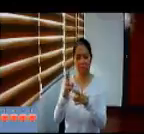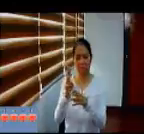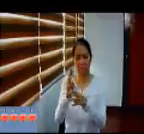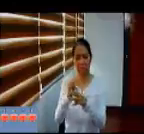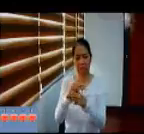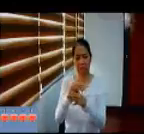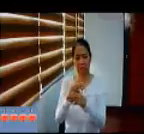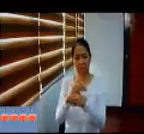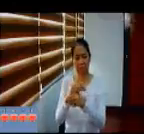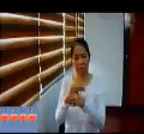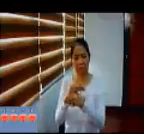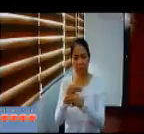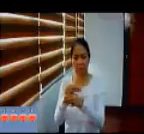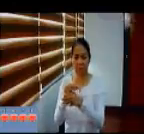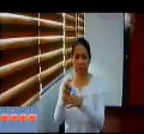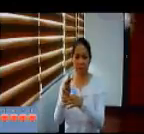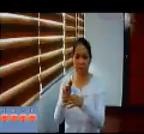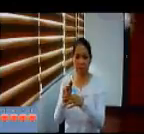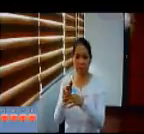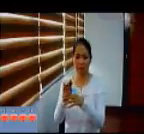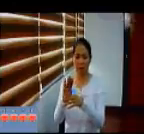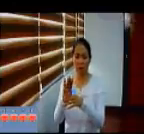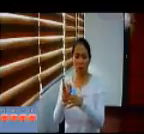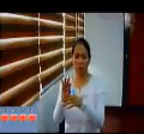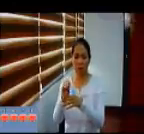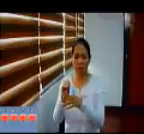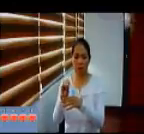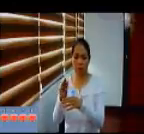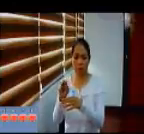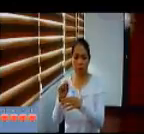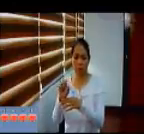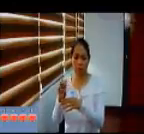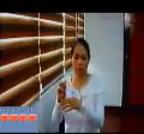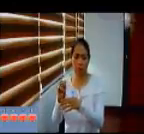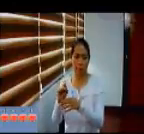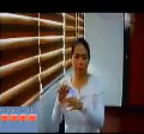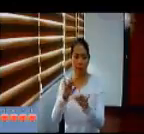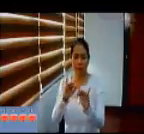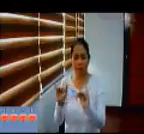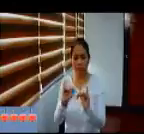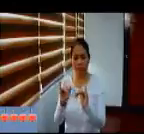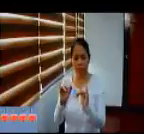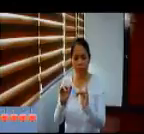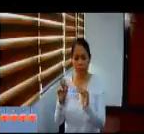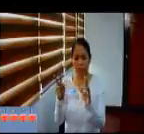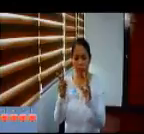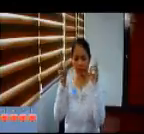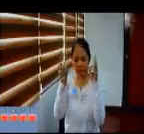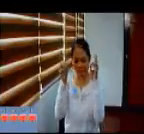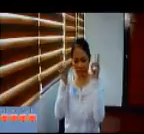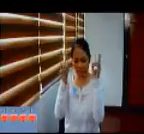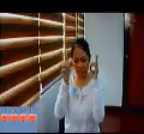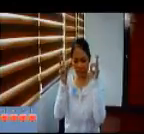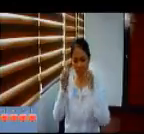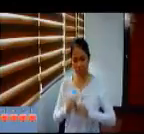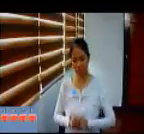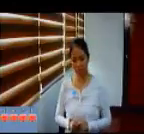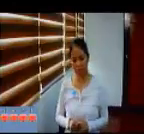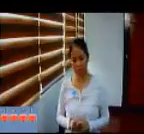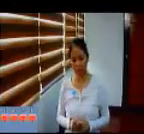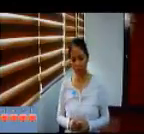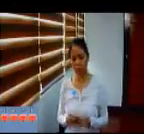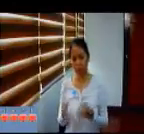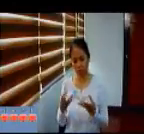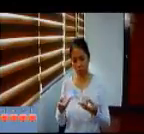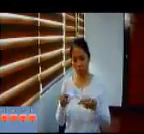manufacturing biomass for just the stem of the leaves. Same is true for fruits, vegetables. Now, in order for this to happen